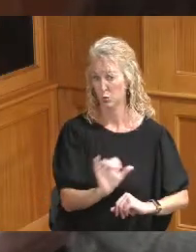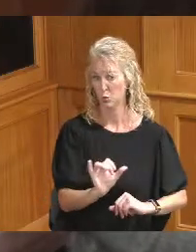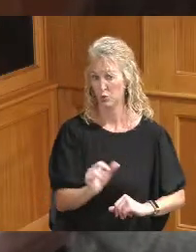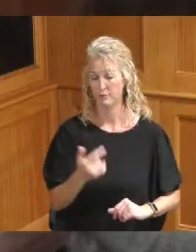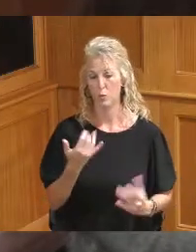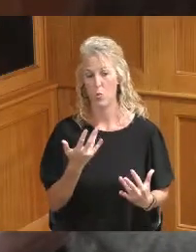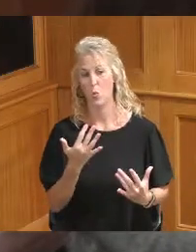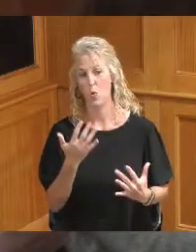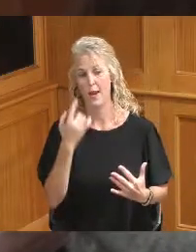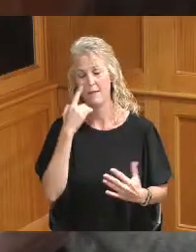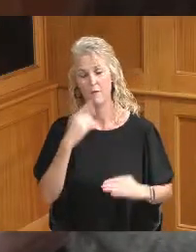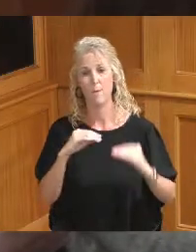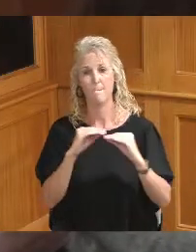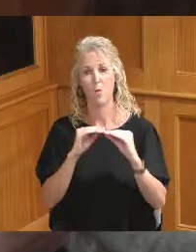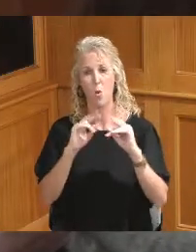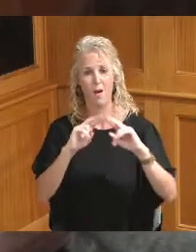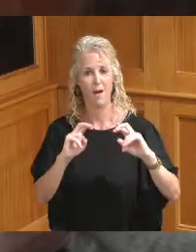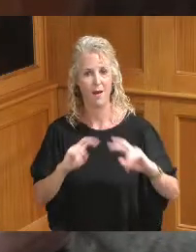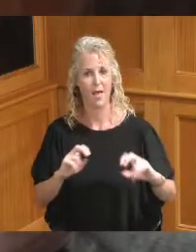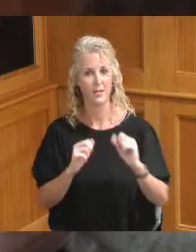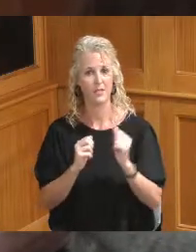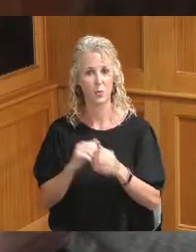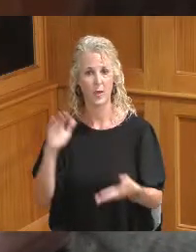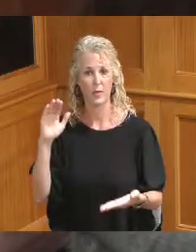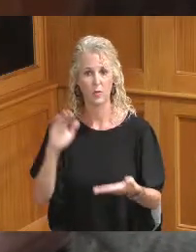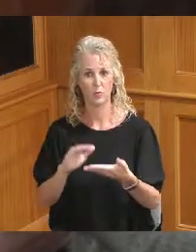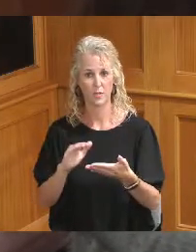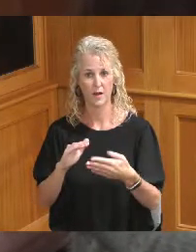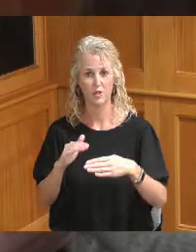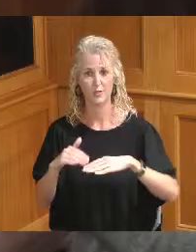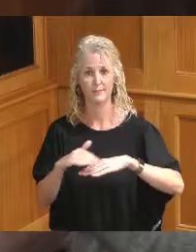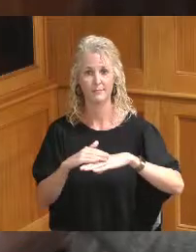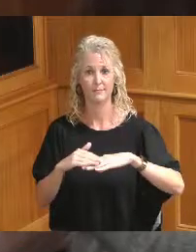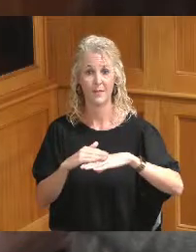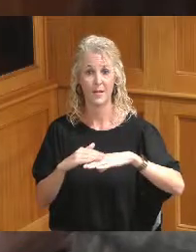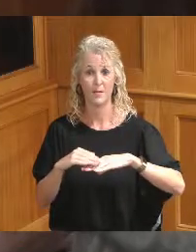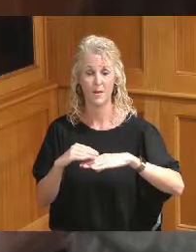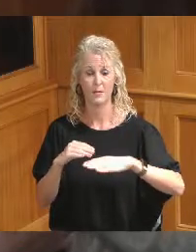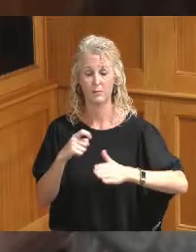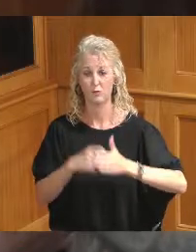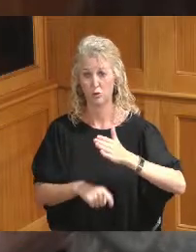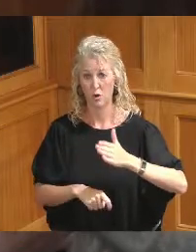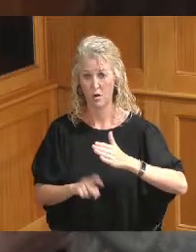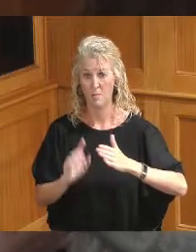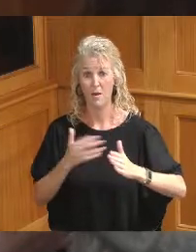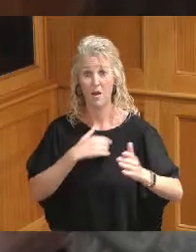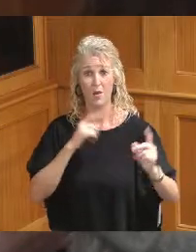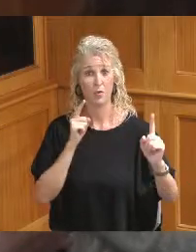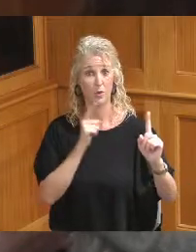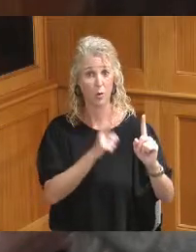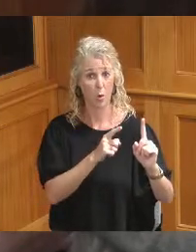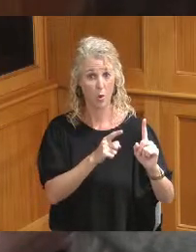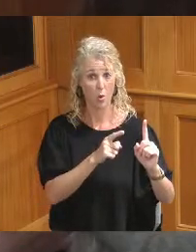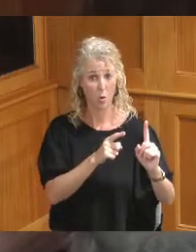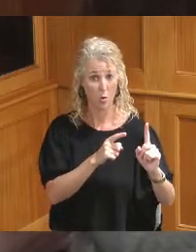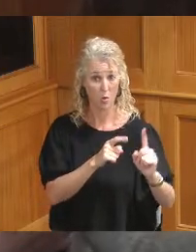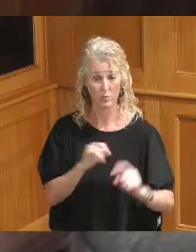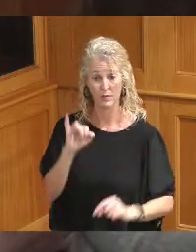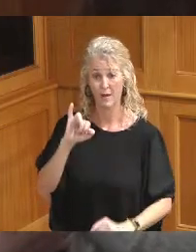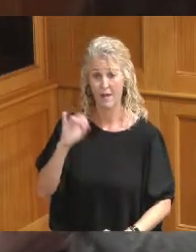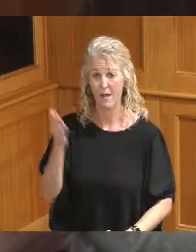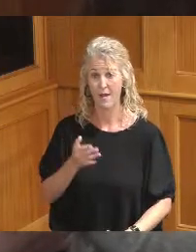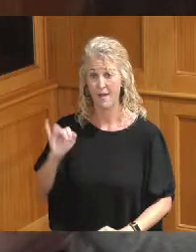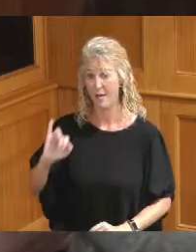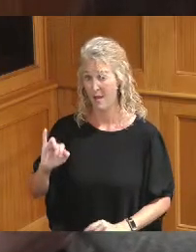still waiting for some additional analysis on the reduction on the minimum base charge, but the goal would be both the shift on the I&I